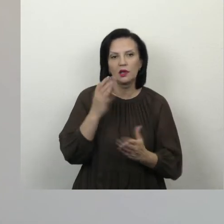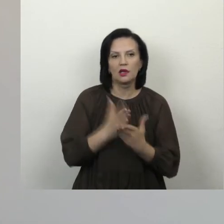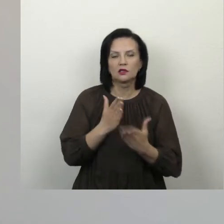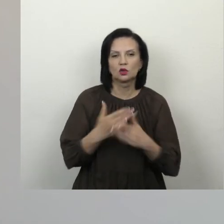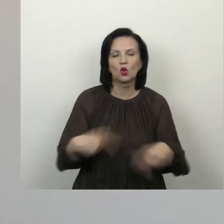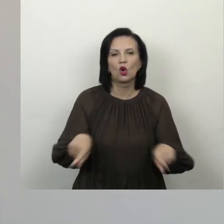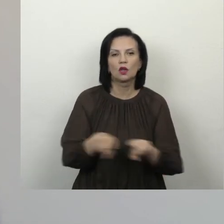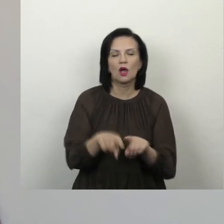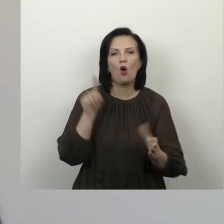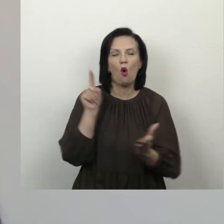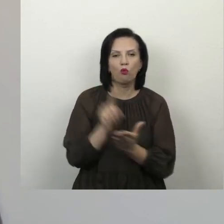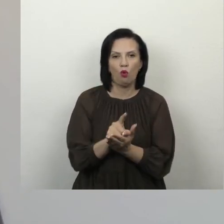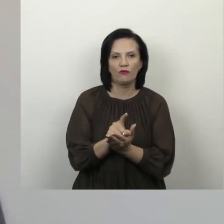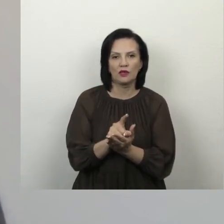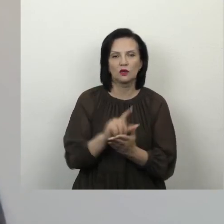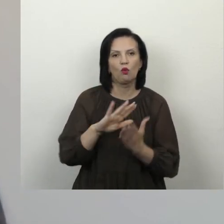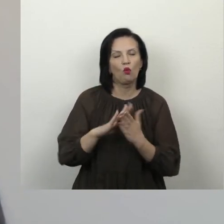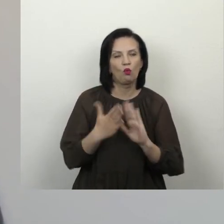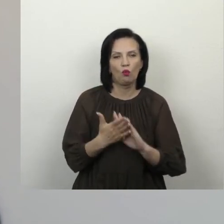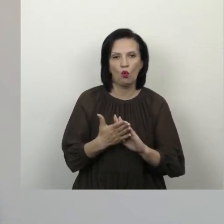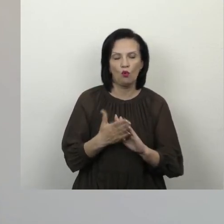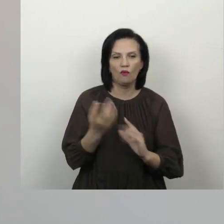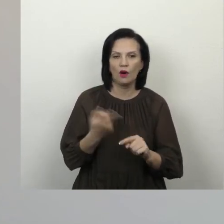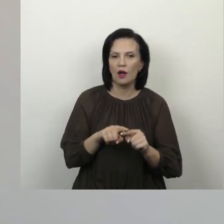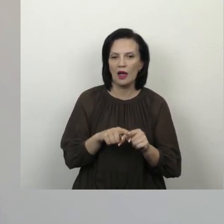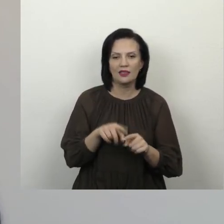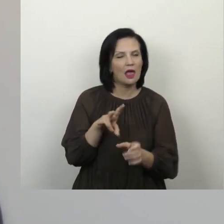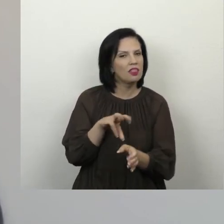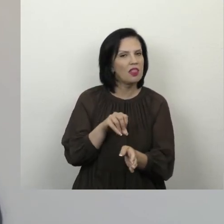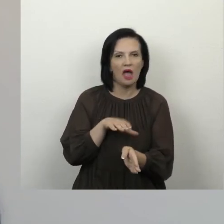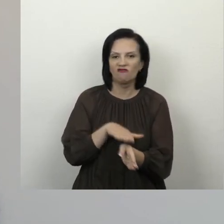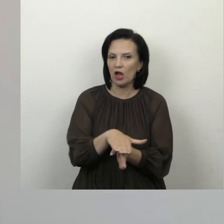function. And there is even such a